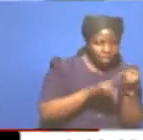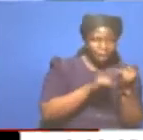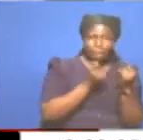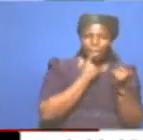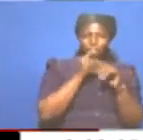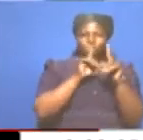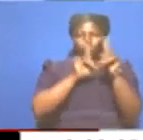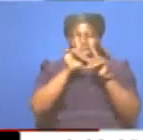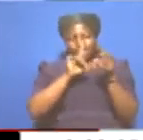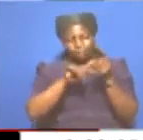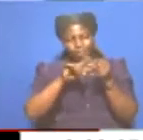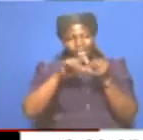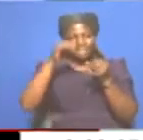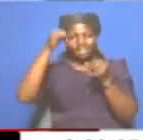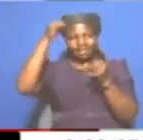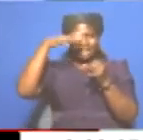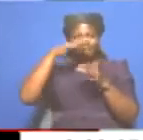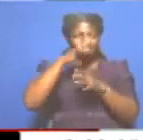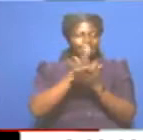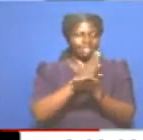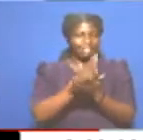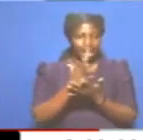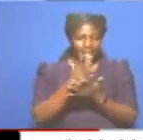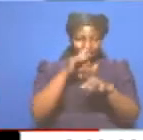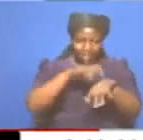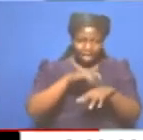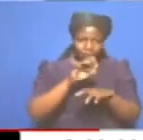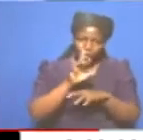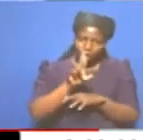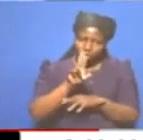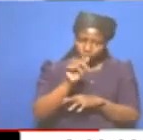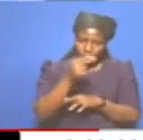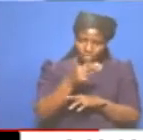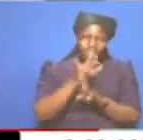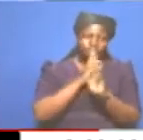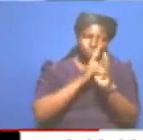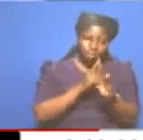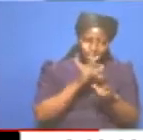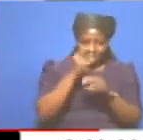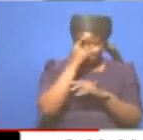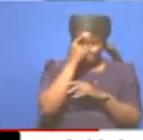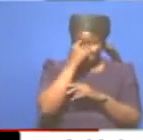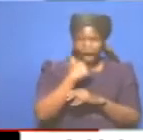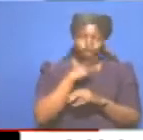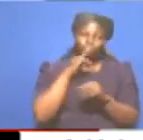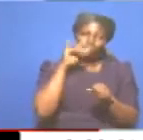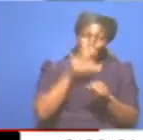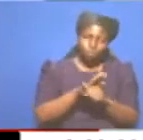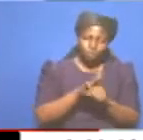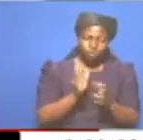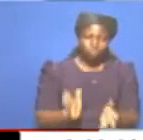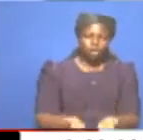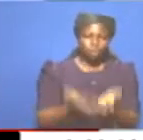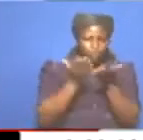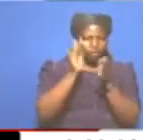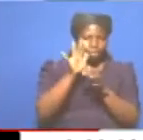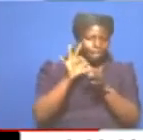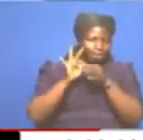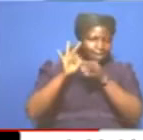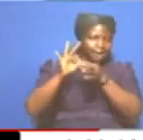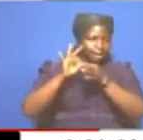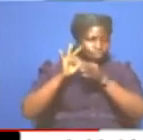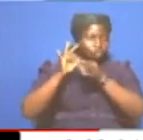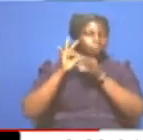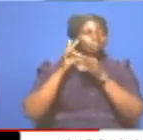energy sector. And as Ruth Wamboi reports, India has committed to enhance bilateral relations despite the